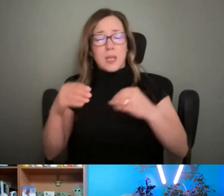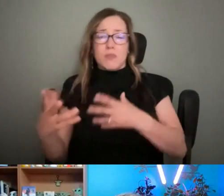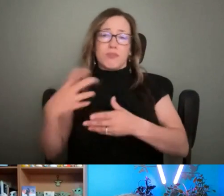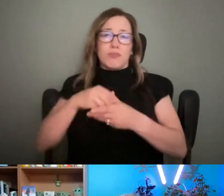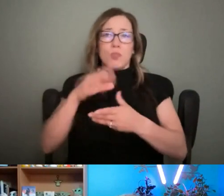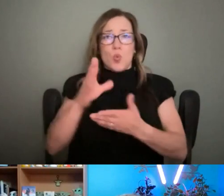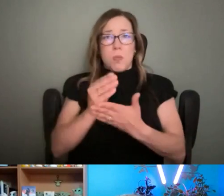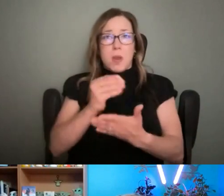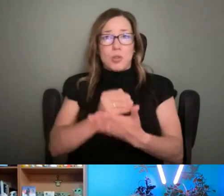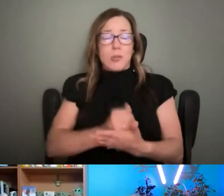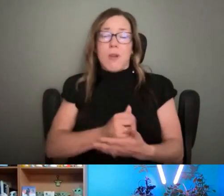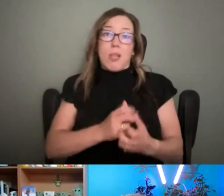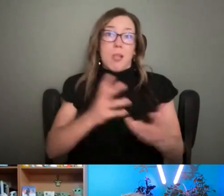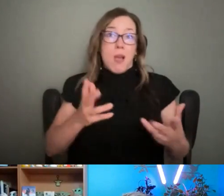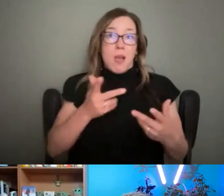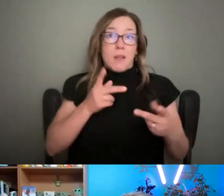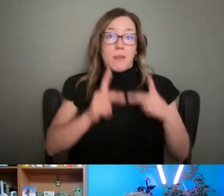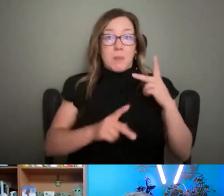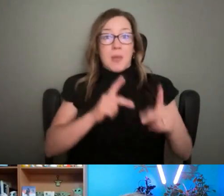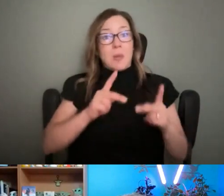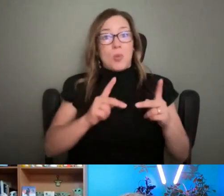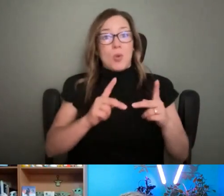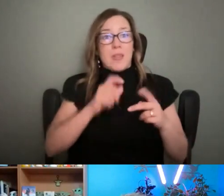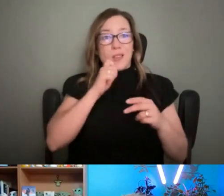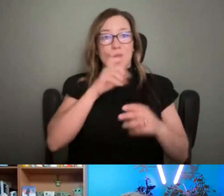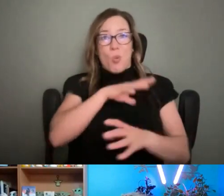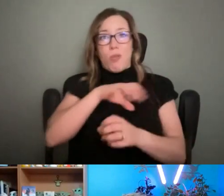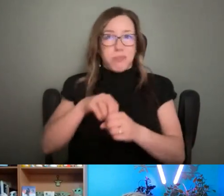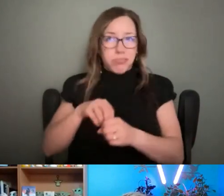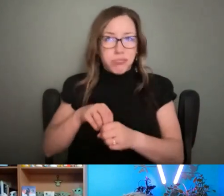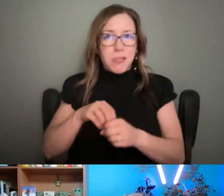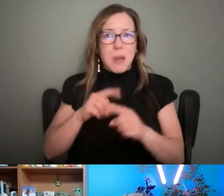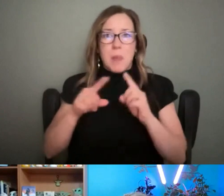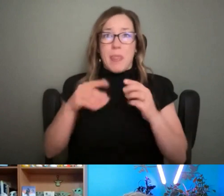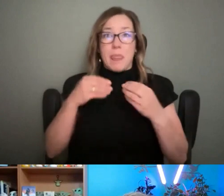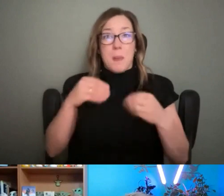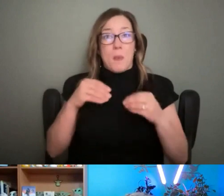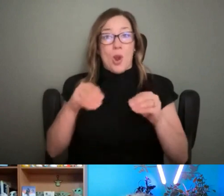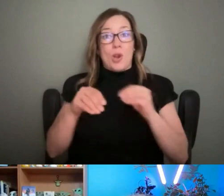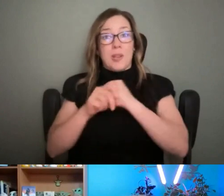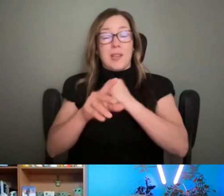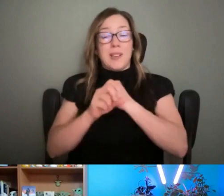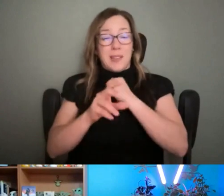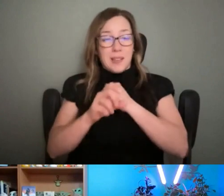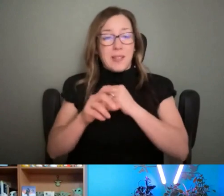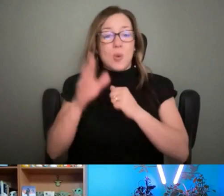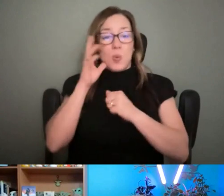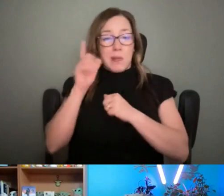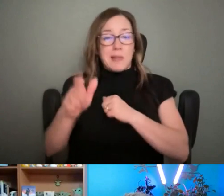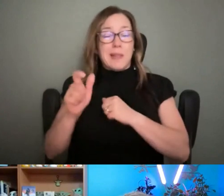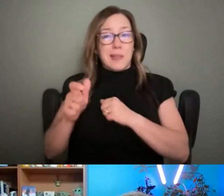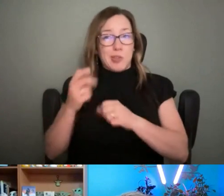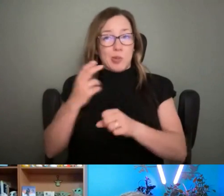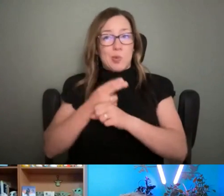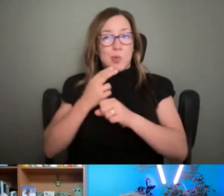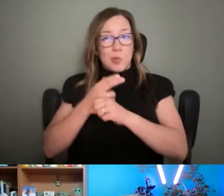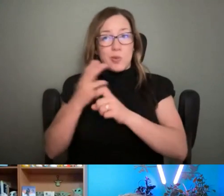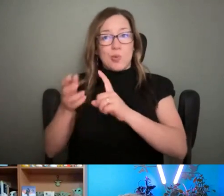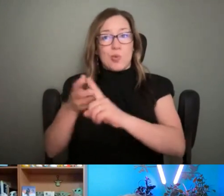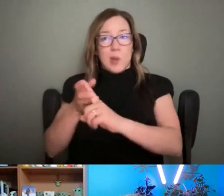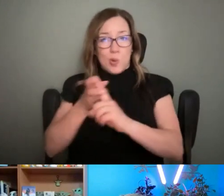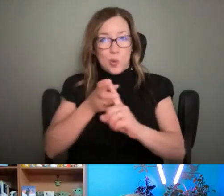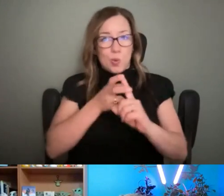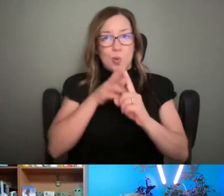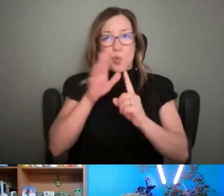leave that piece out, and it's that marketing, that those marketing dollars you're going to need to recruit your participants as